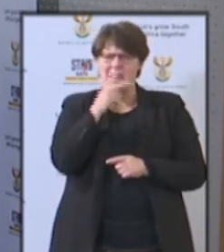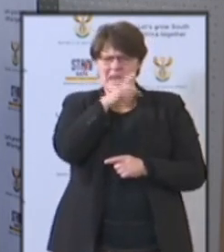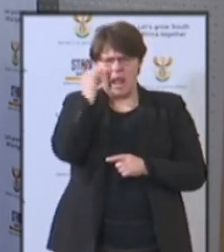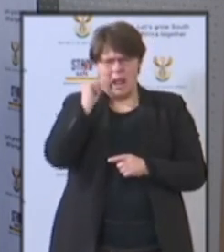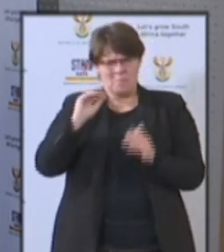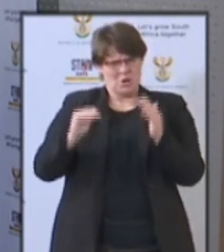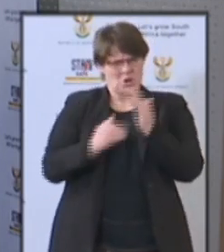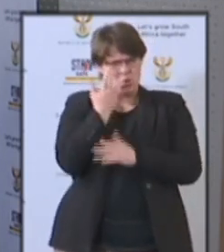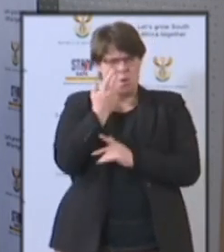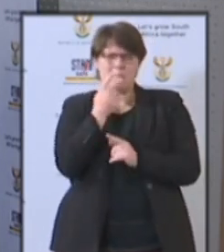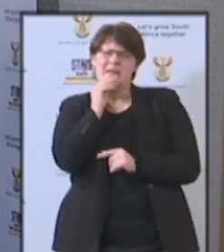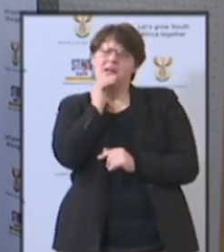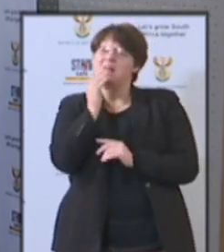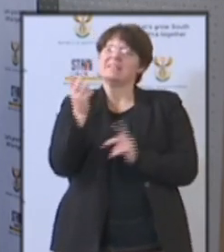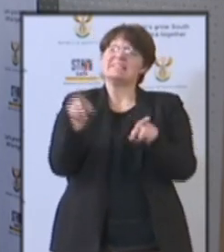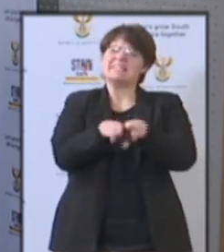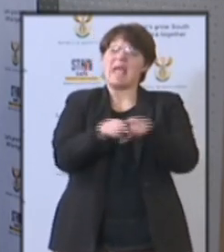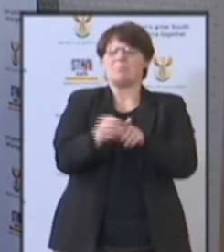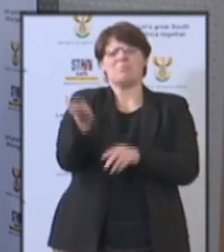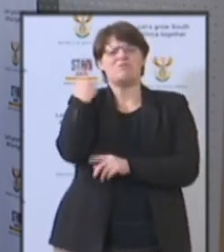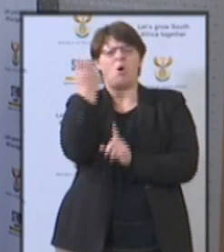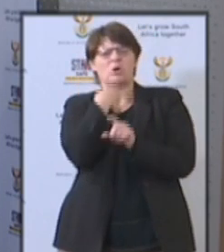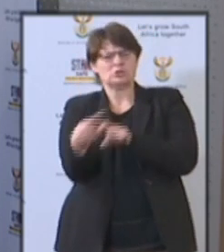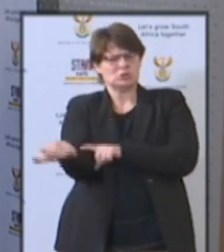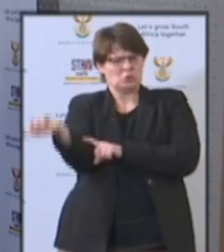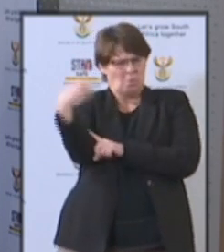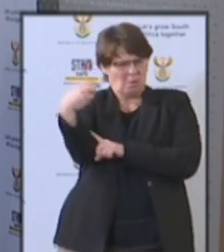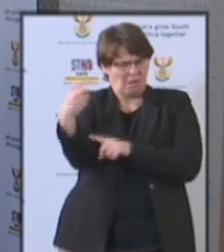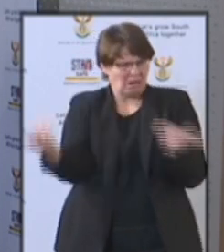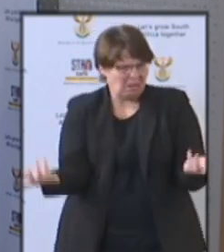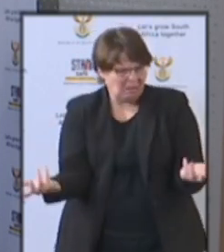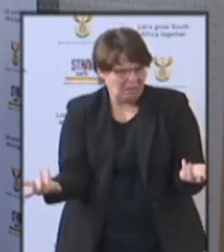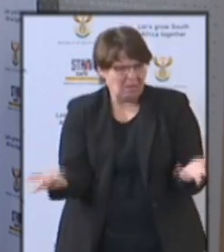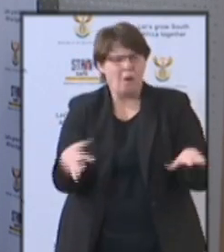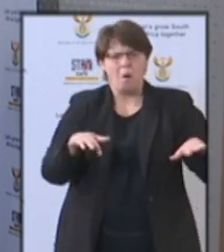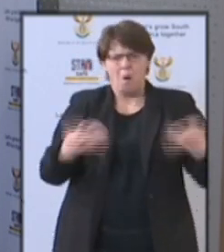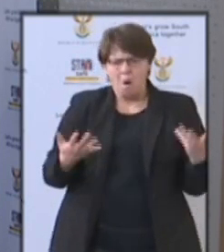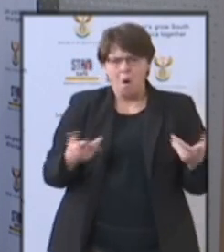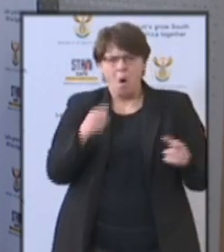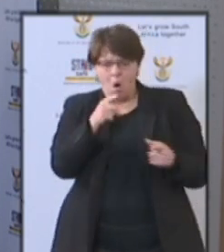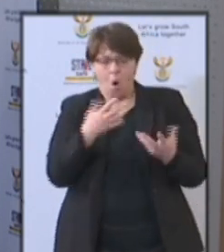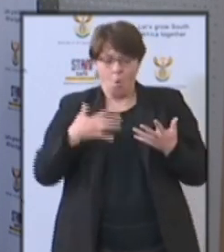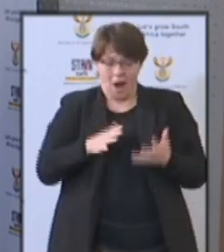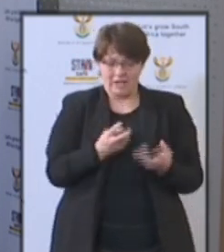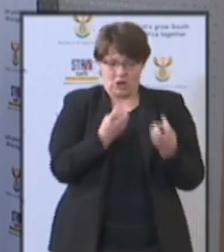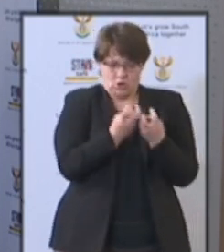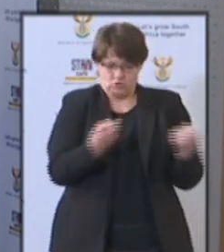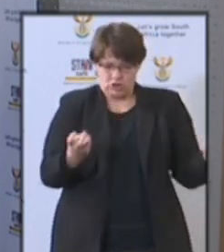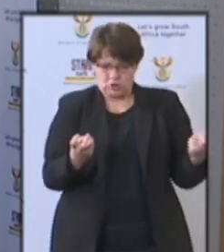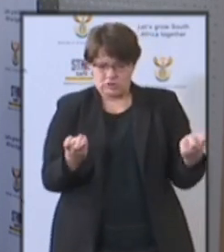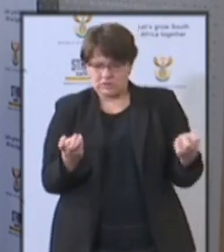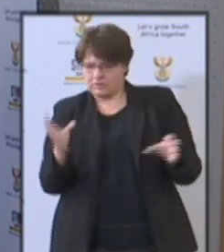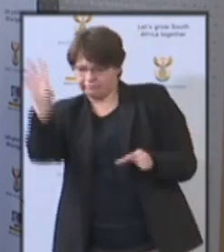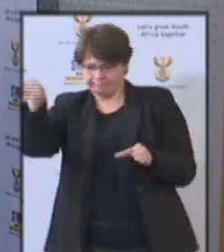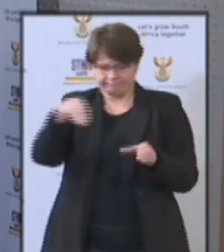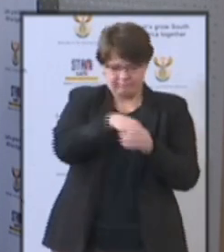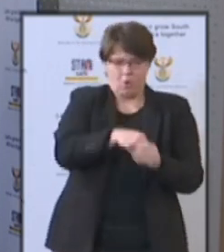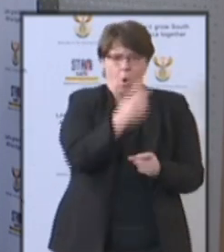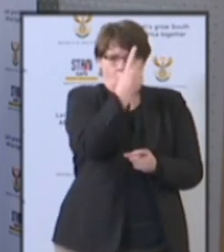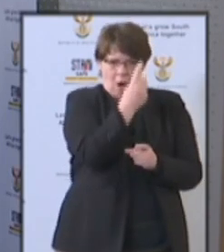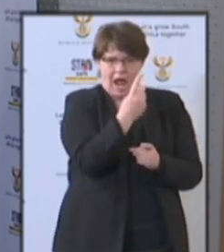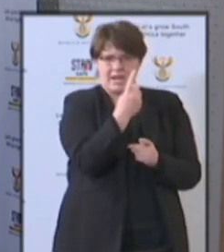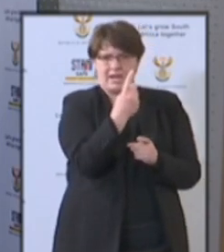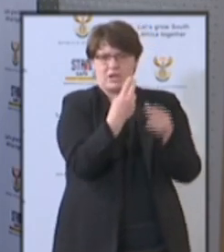be prosecutions led? Are they planning to put all the resources in one unit under